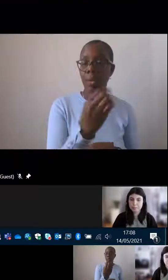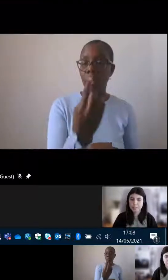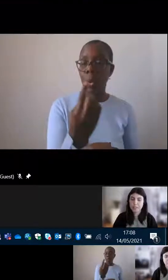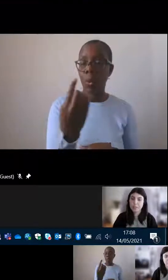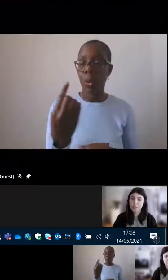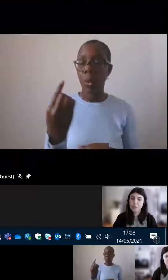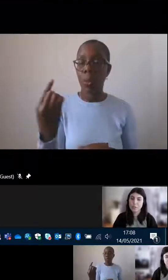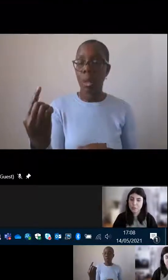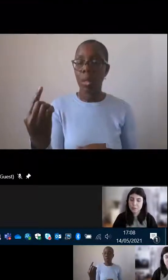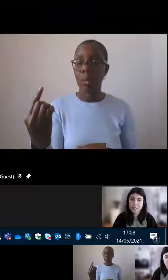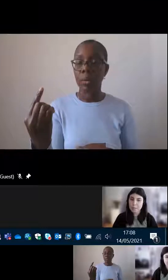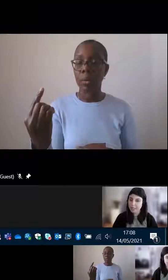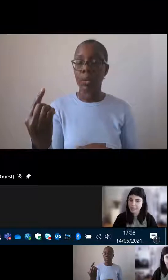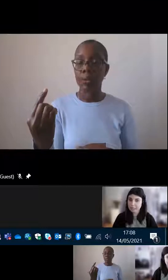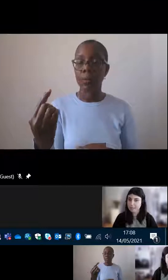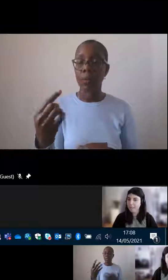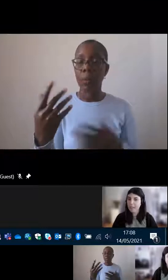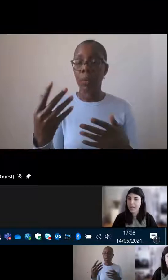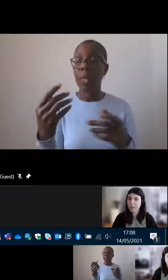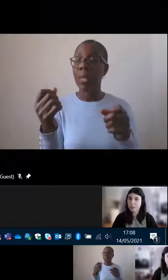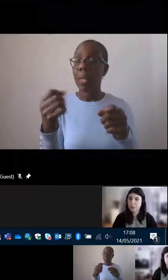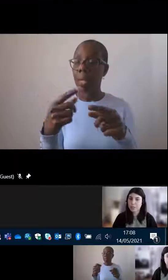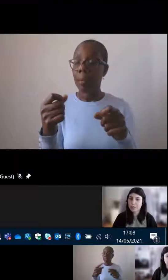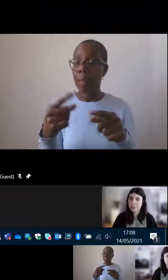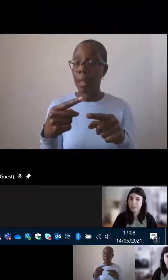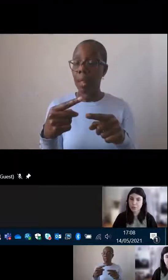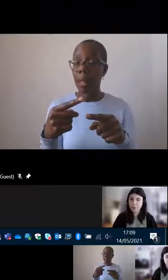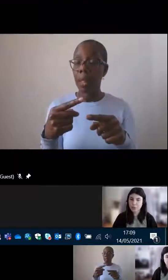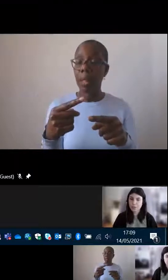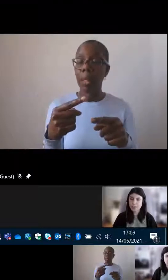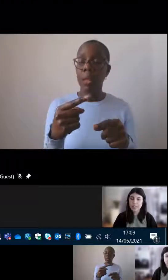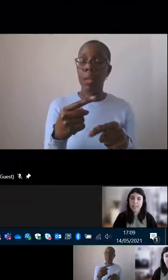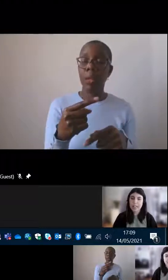0111. And you can also email them at